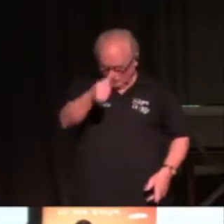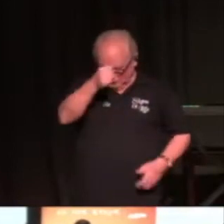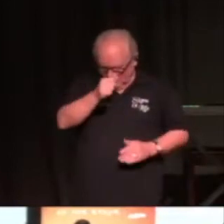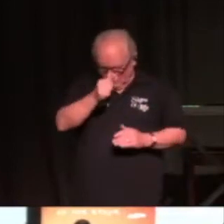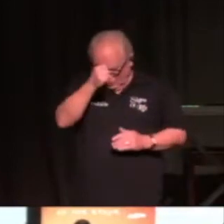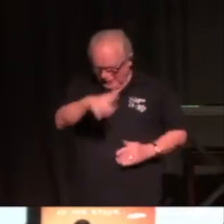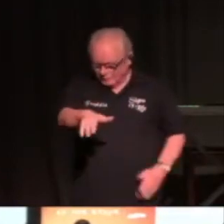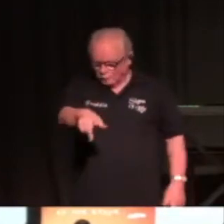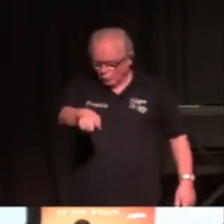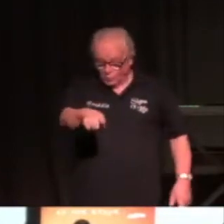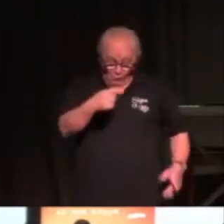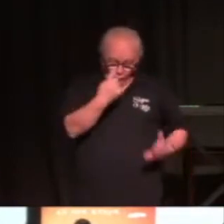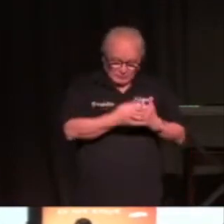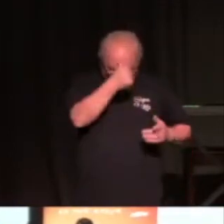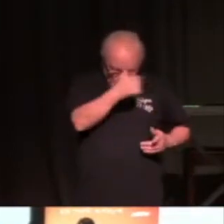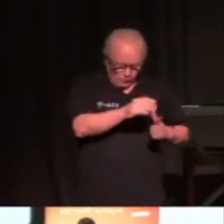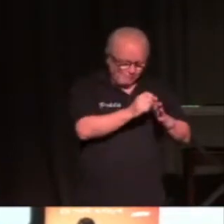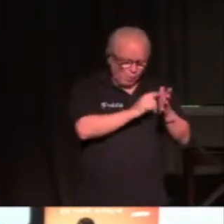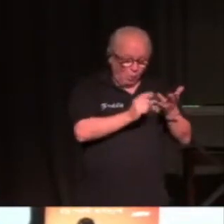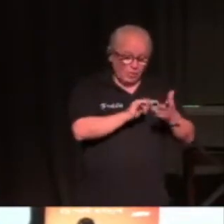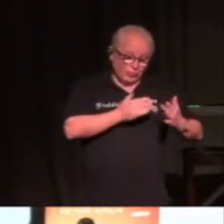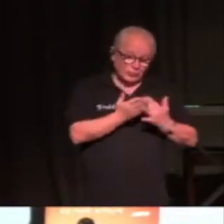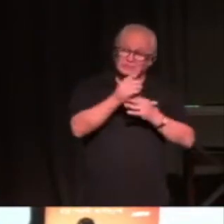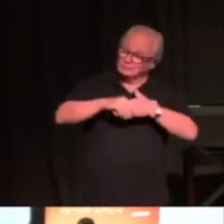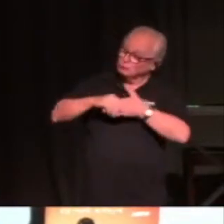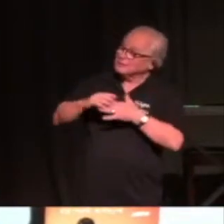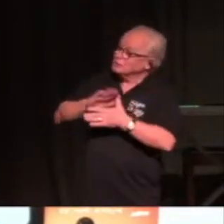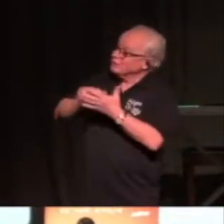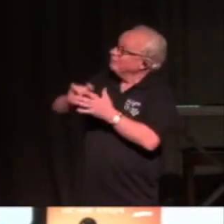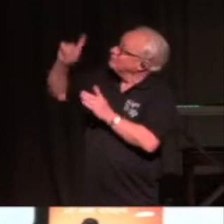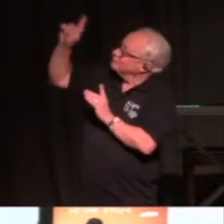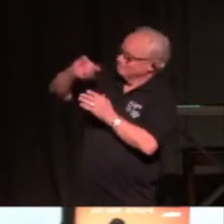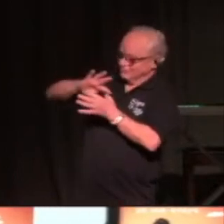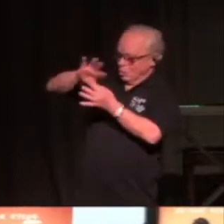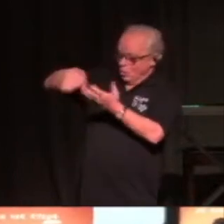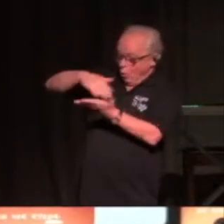steps, with the friendship of God, the Holy Spirit, to guide you and lead the way.